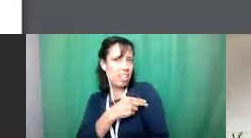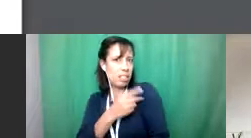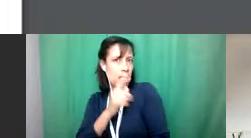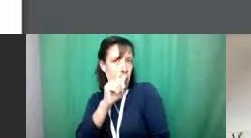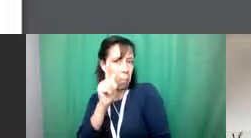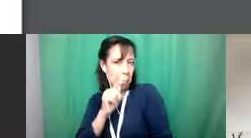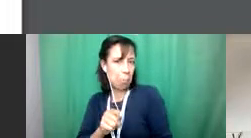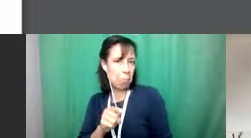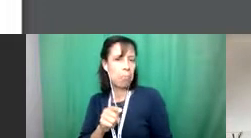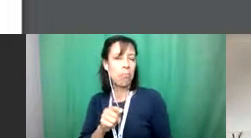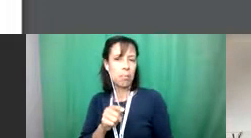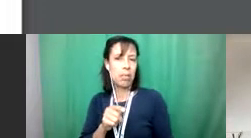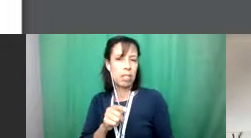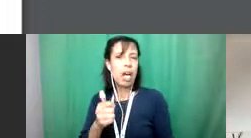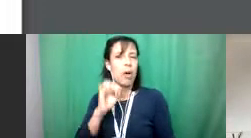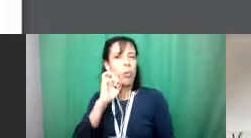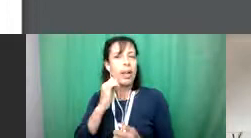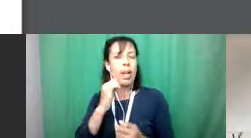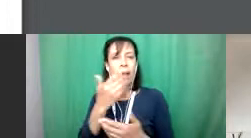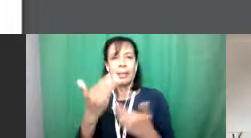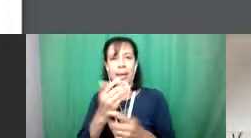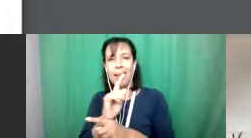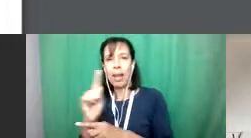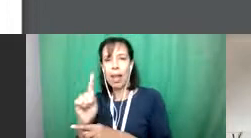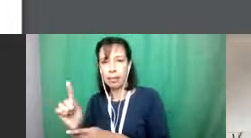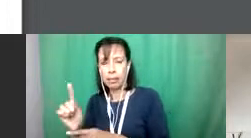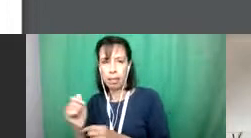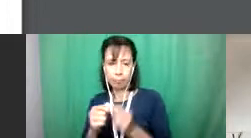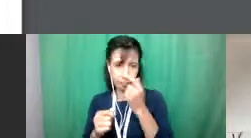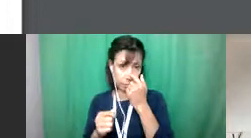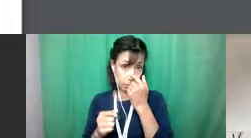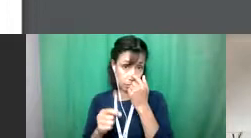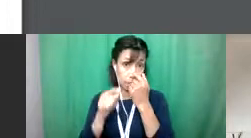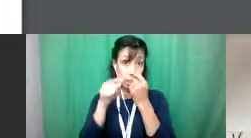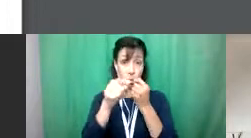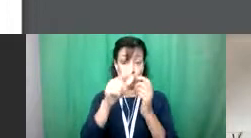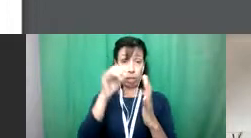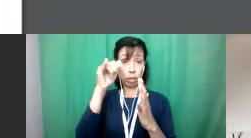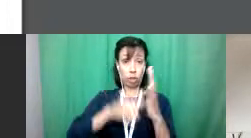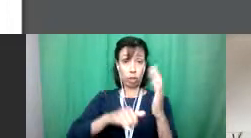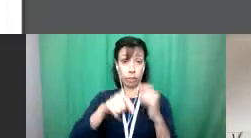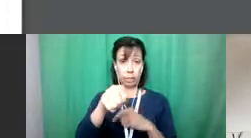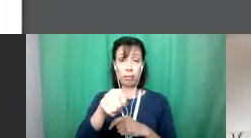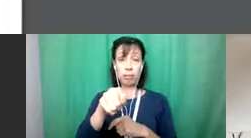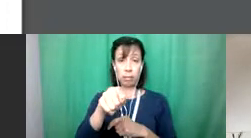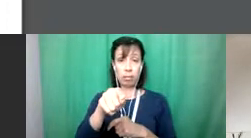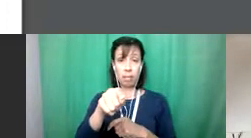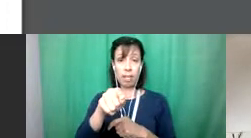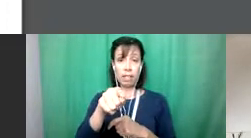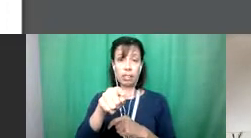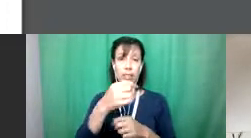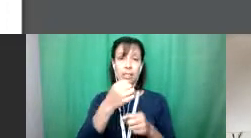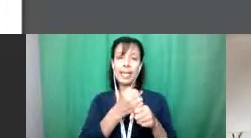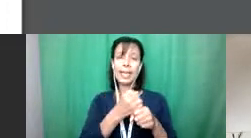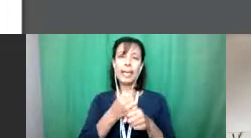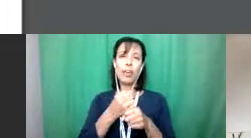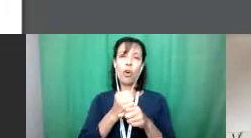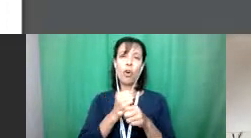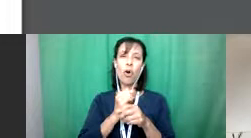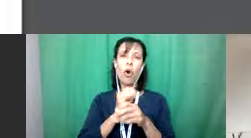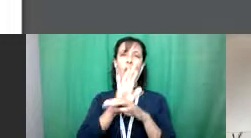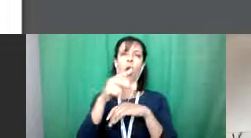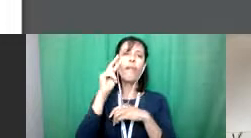document here. This is an overview of your dissertation. There are no tricks